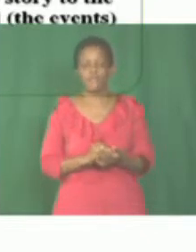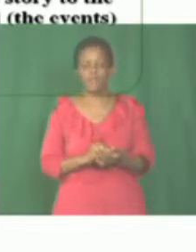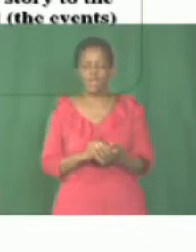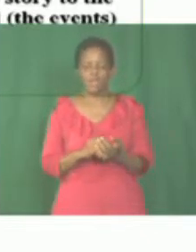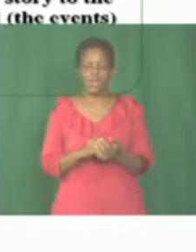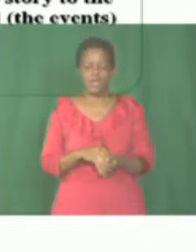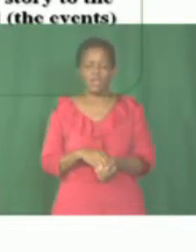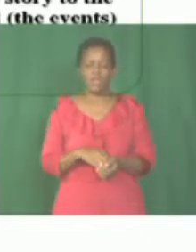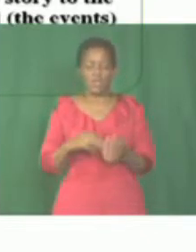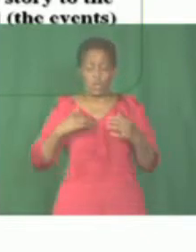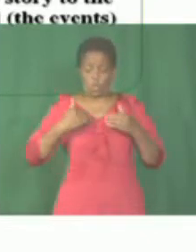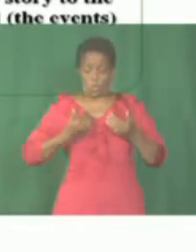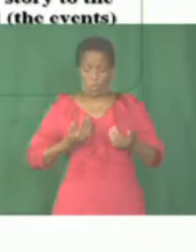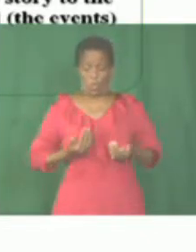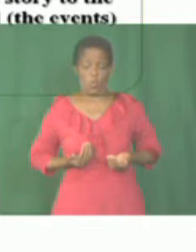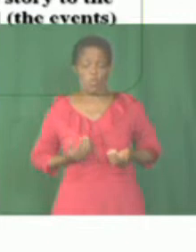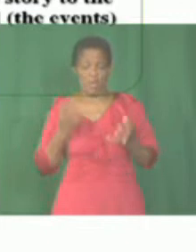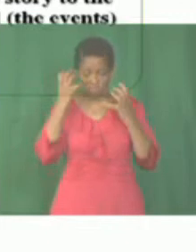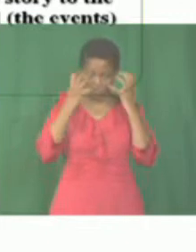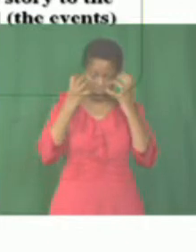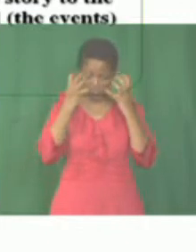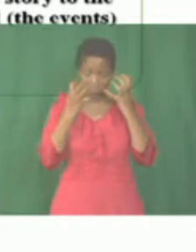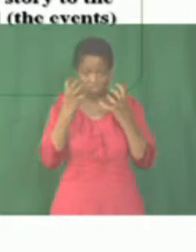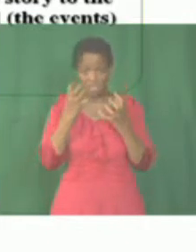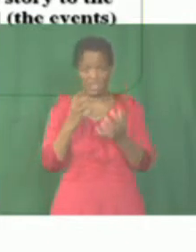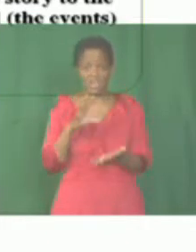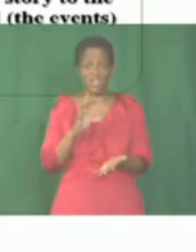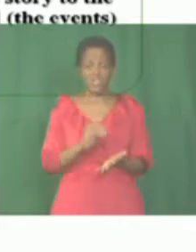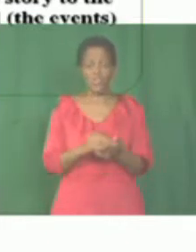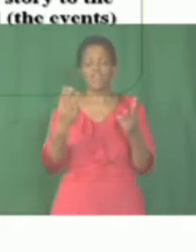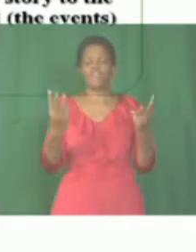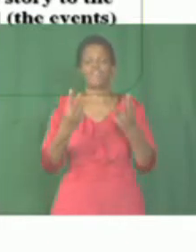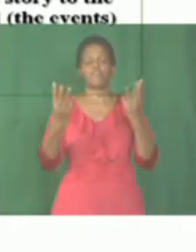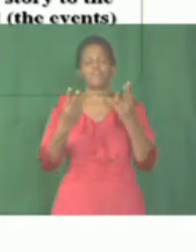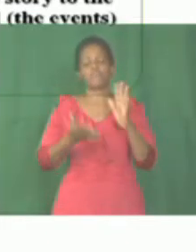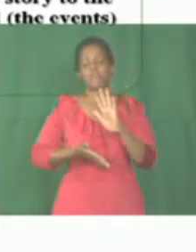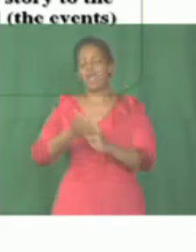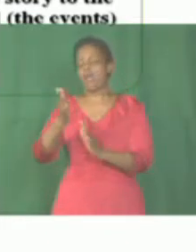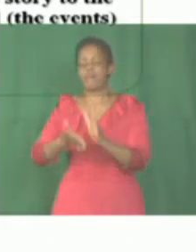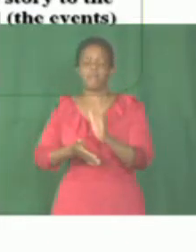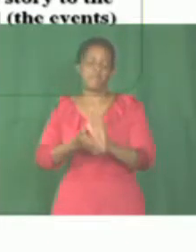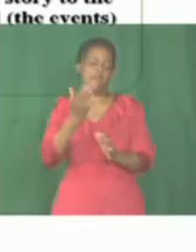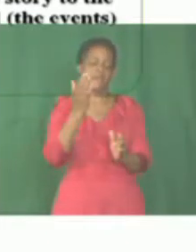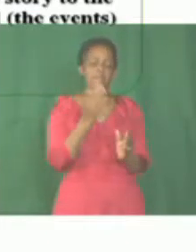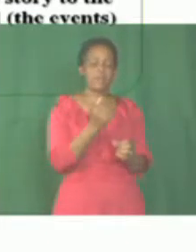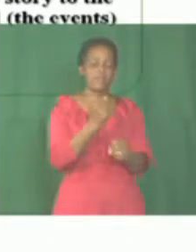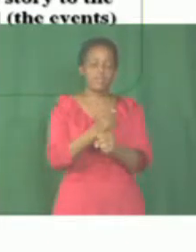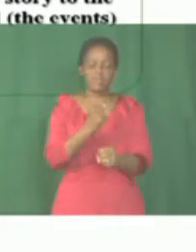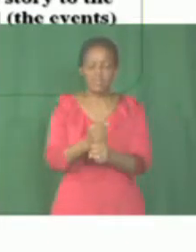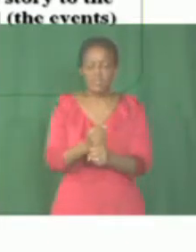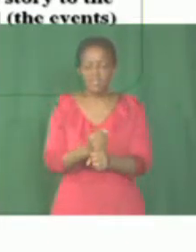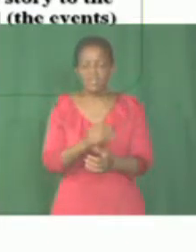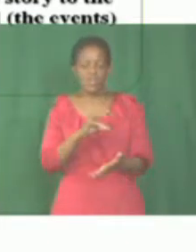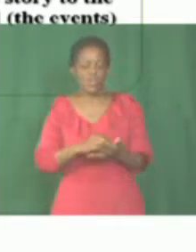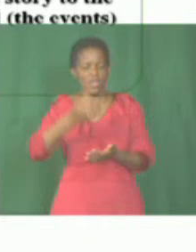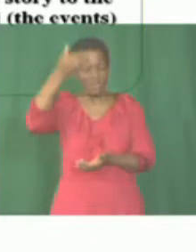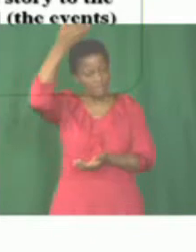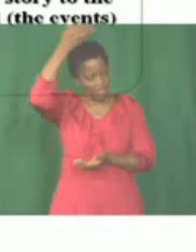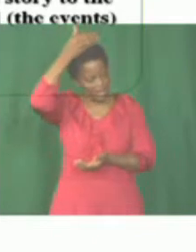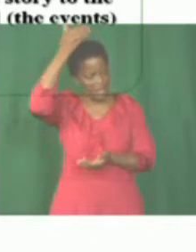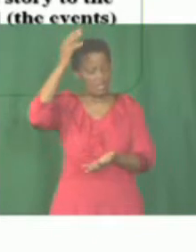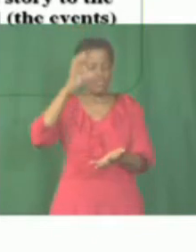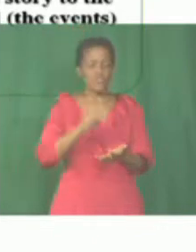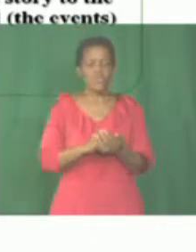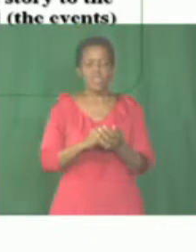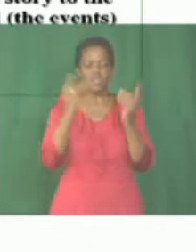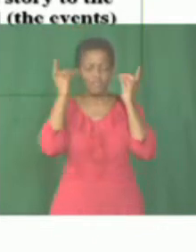are people who are going to work. There are nurses in the hospital, doctors. There's the good Samaritan who